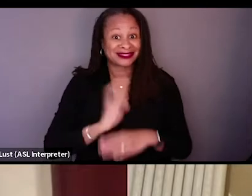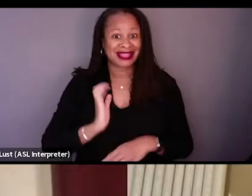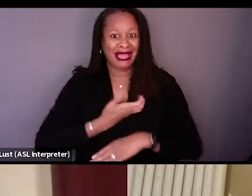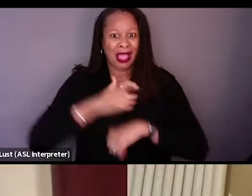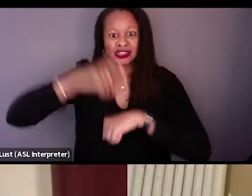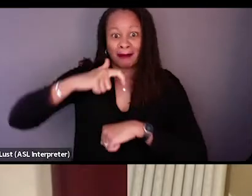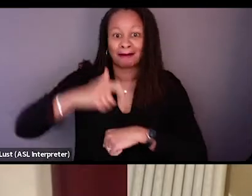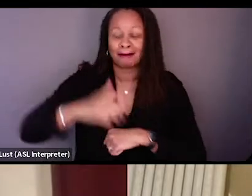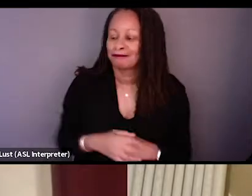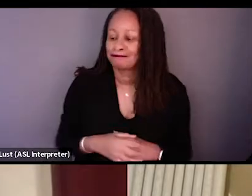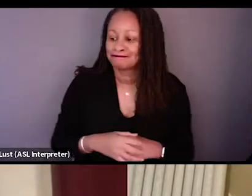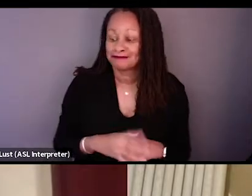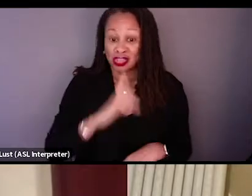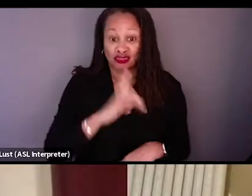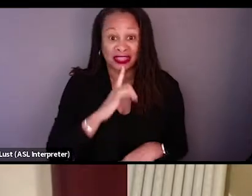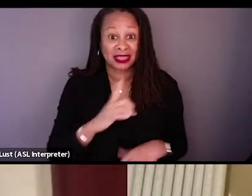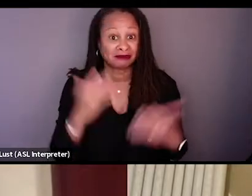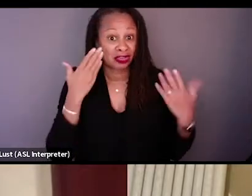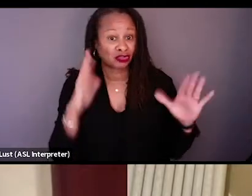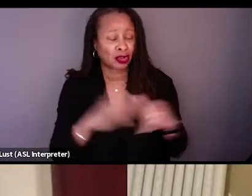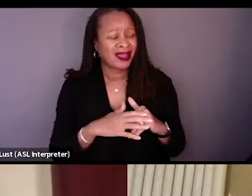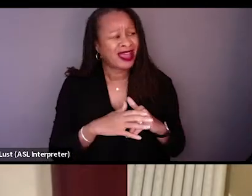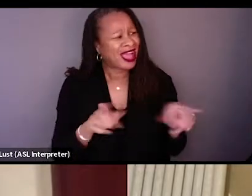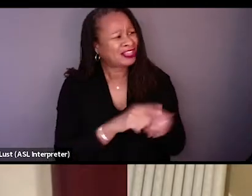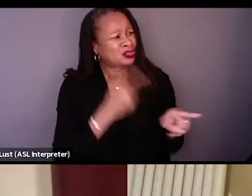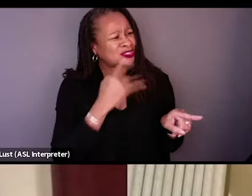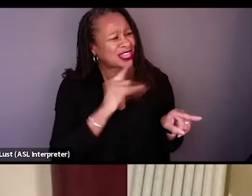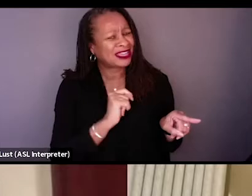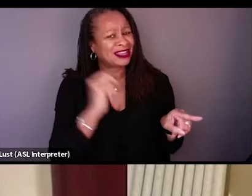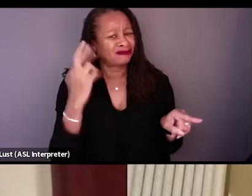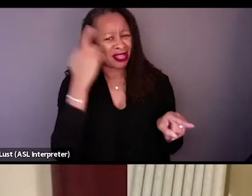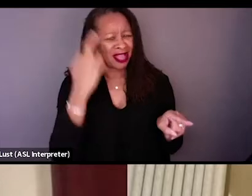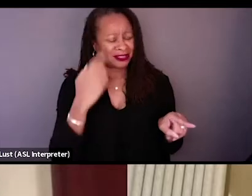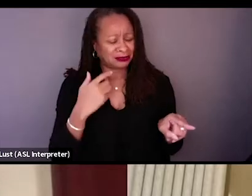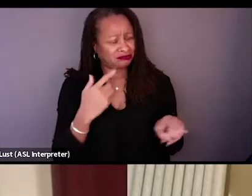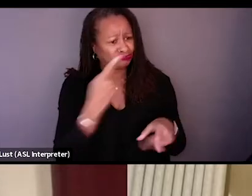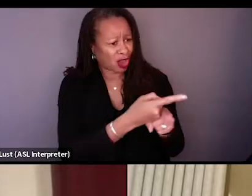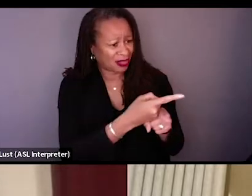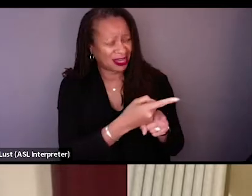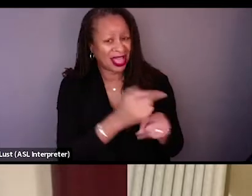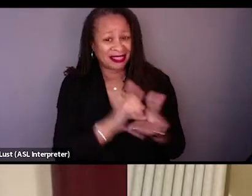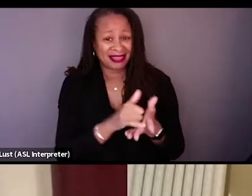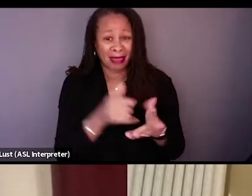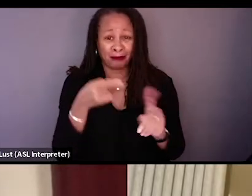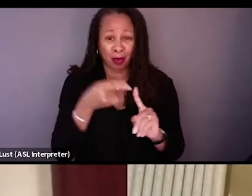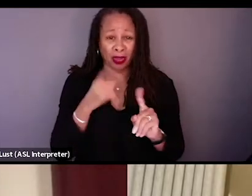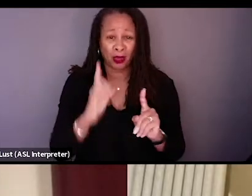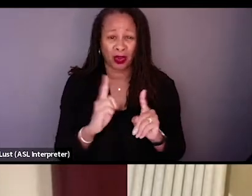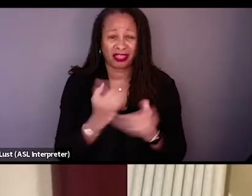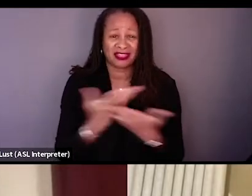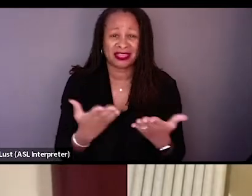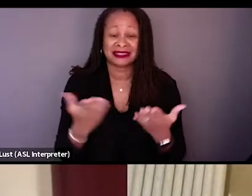I mean, I don't know, because as you're saying these things, I realize that you're right, that there was a pivot point. Because that era where these things were basically